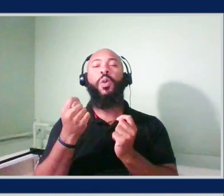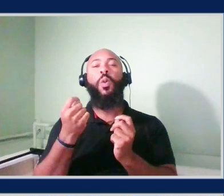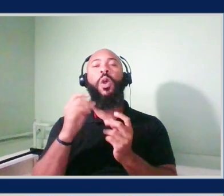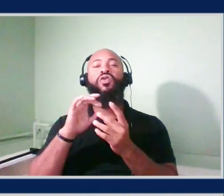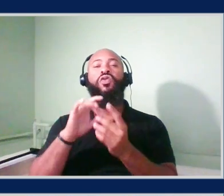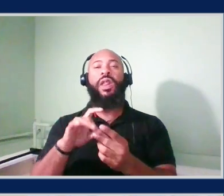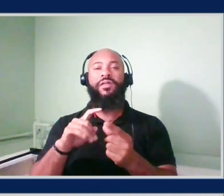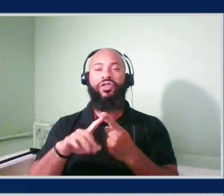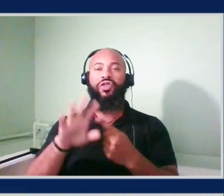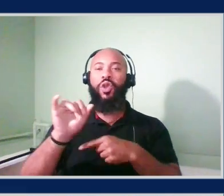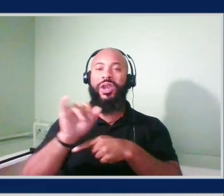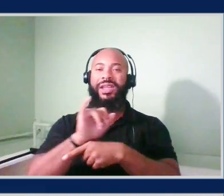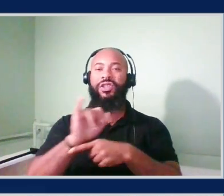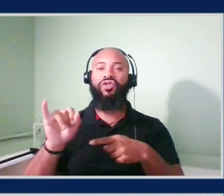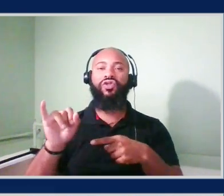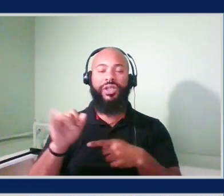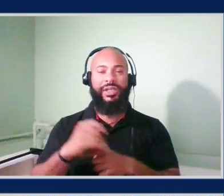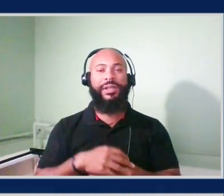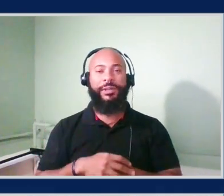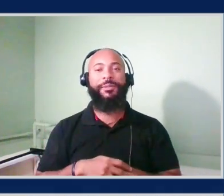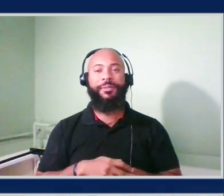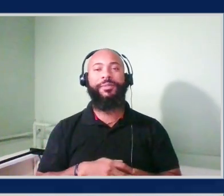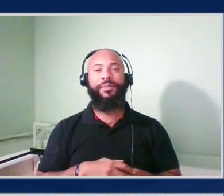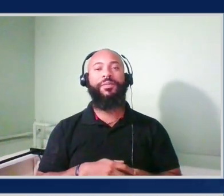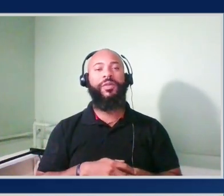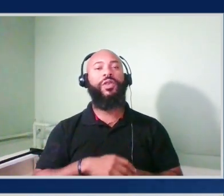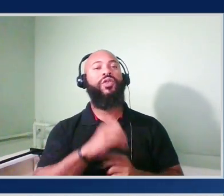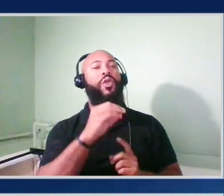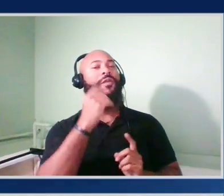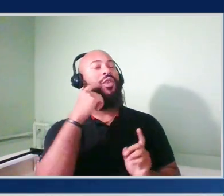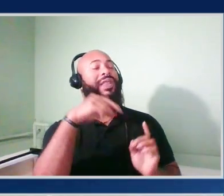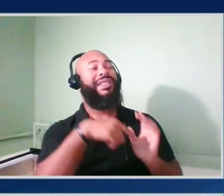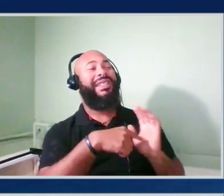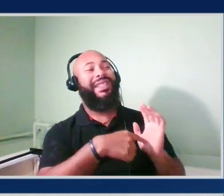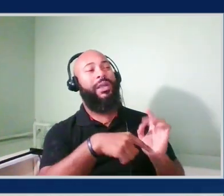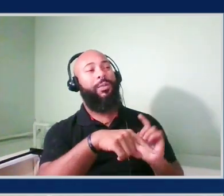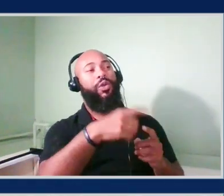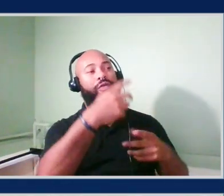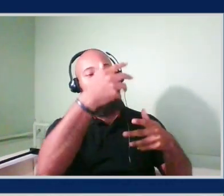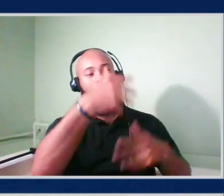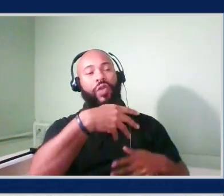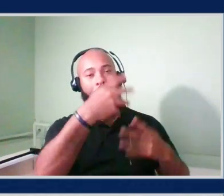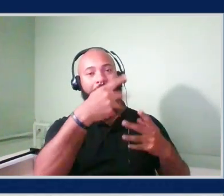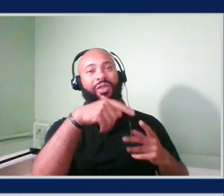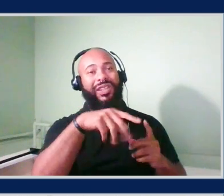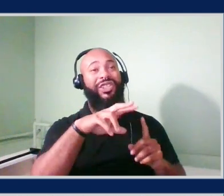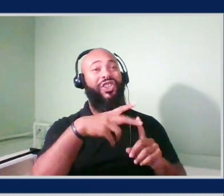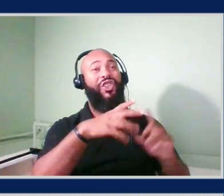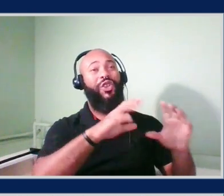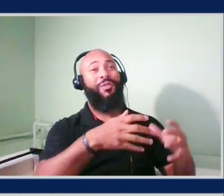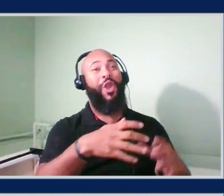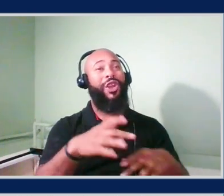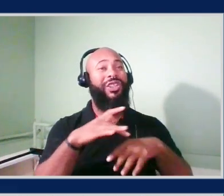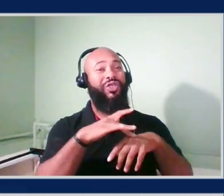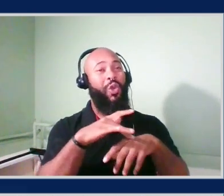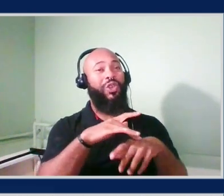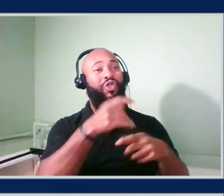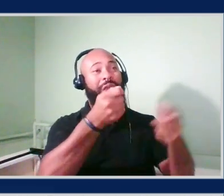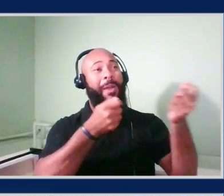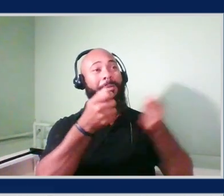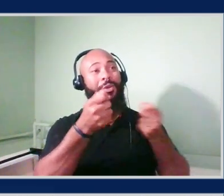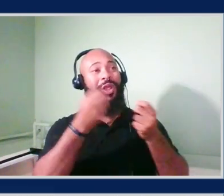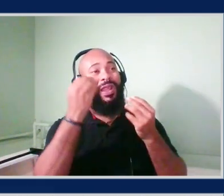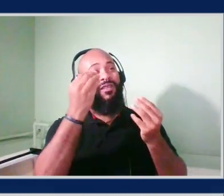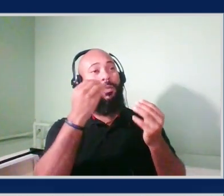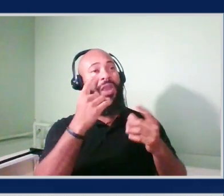industry. Yeah. Exactly. So, and this is here where you're showing here in the drop down, these are these third-party sources that you said you can pull in threat intelligence information